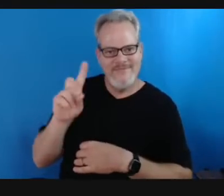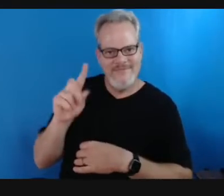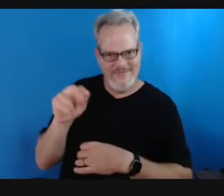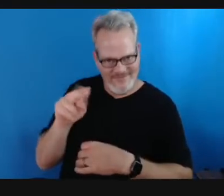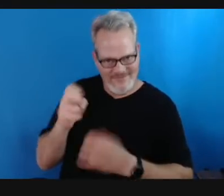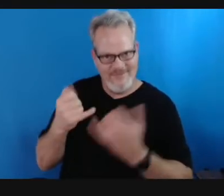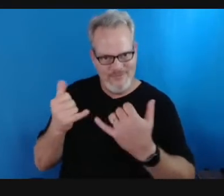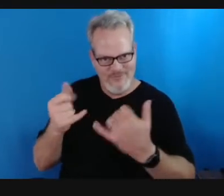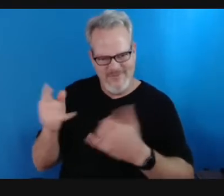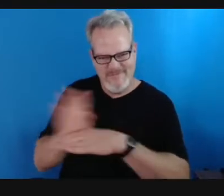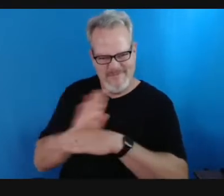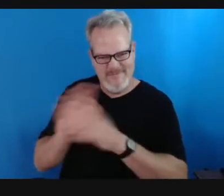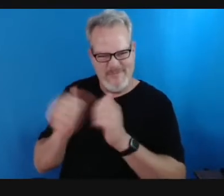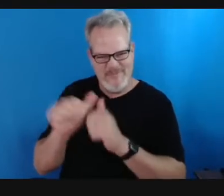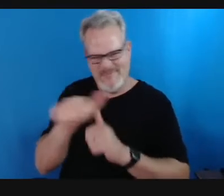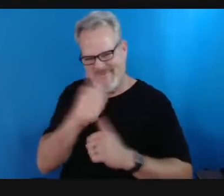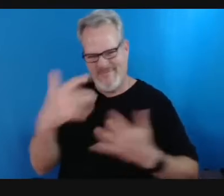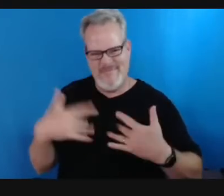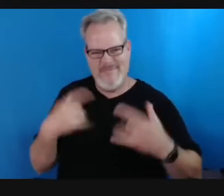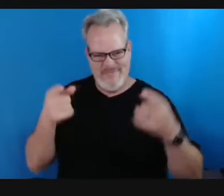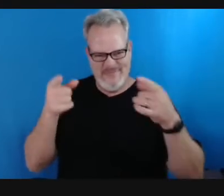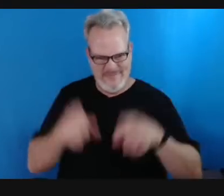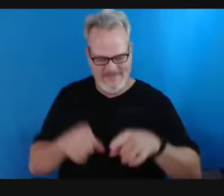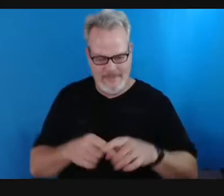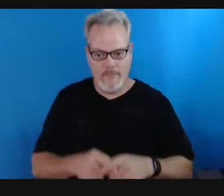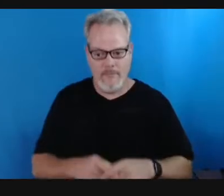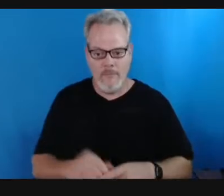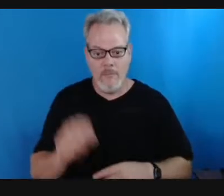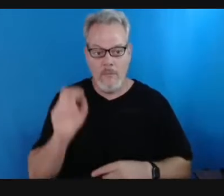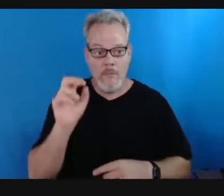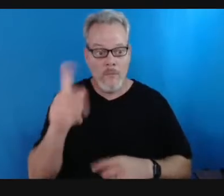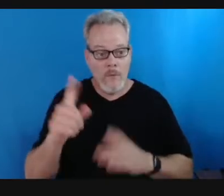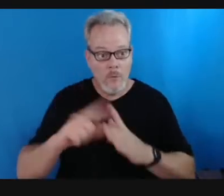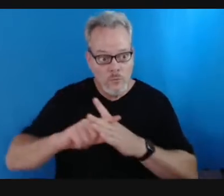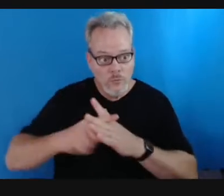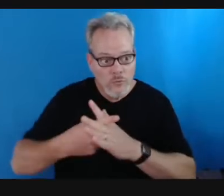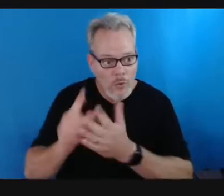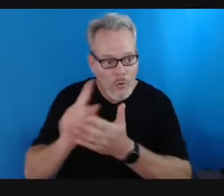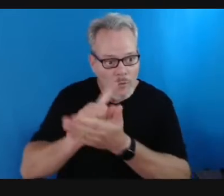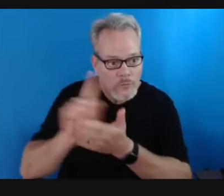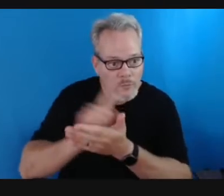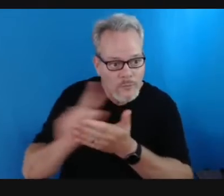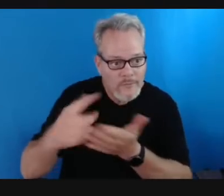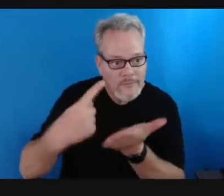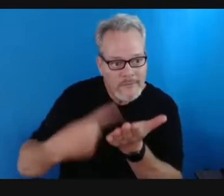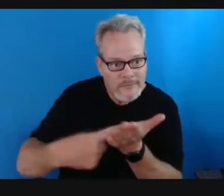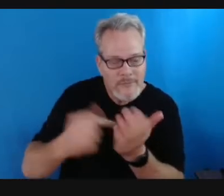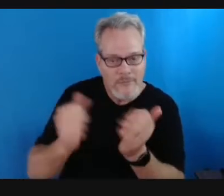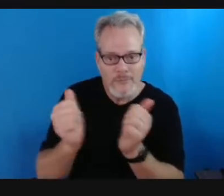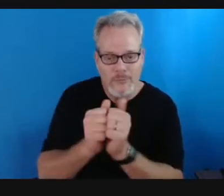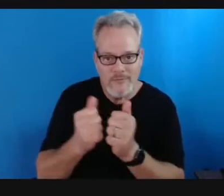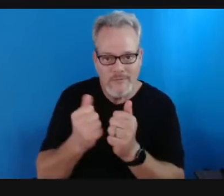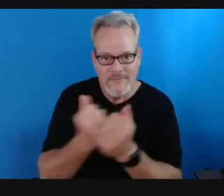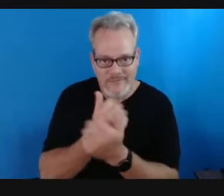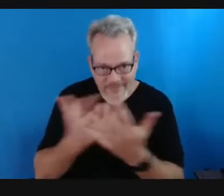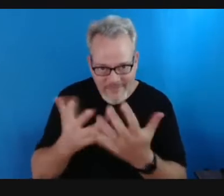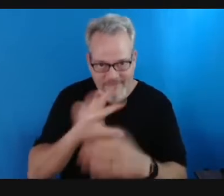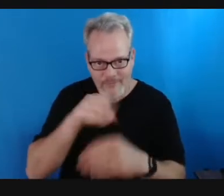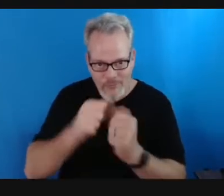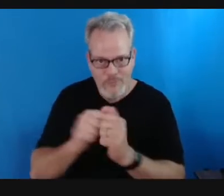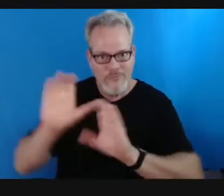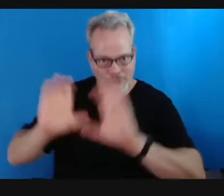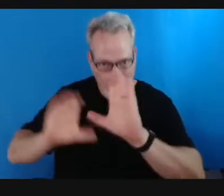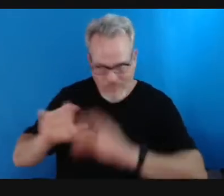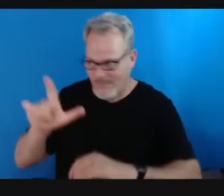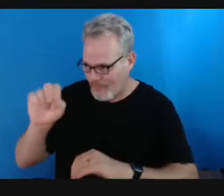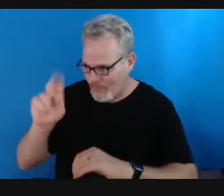So, yeah, we will be leading discussion on chat this week, collecting our questions as we go. We'll take